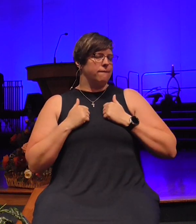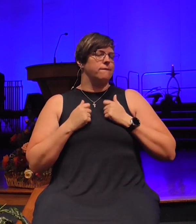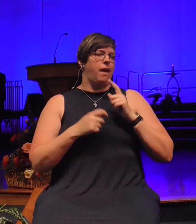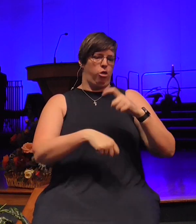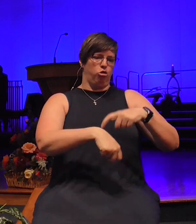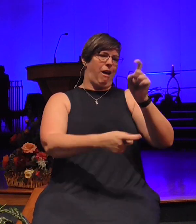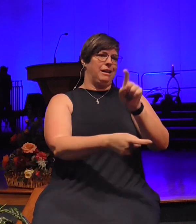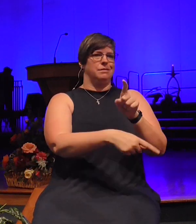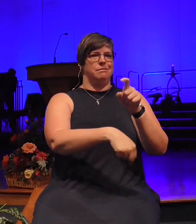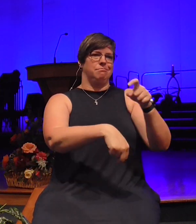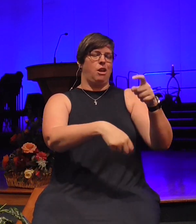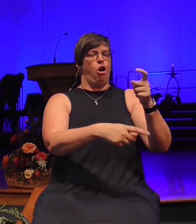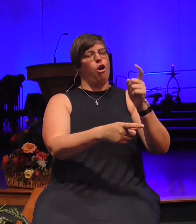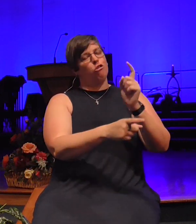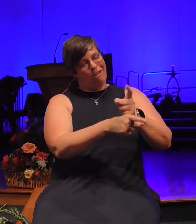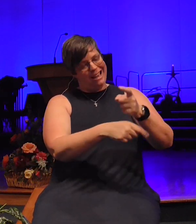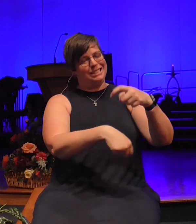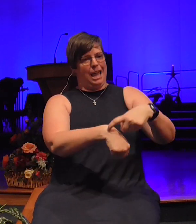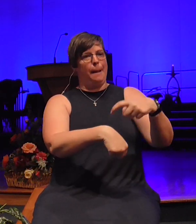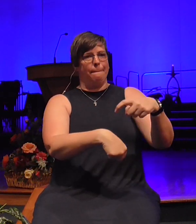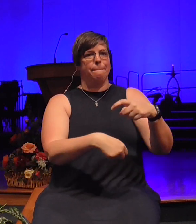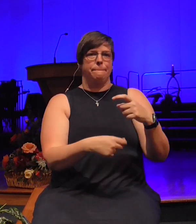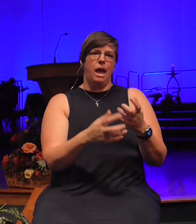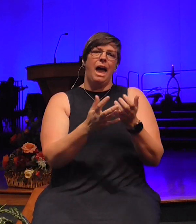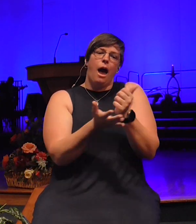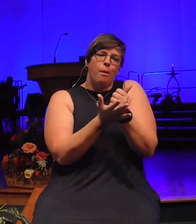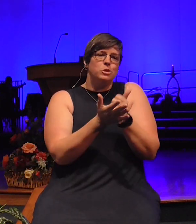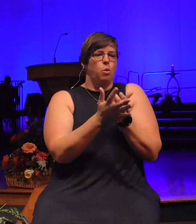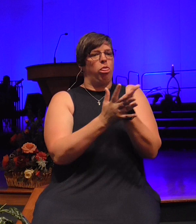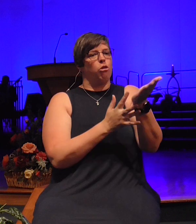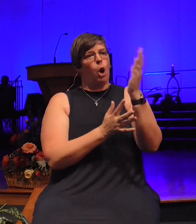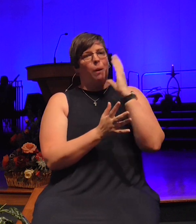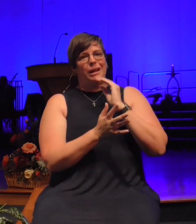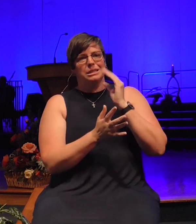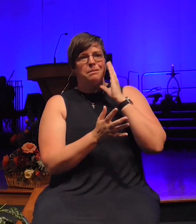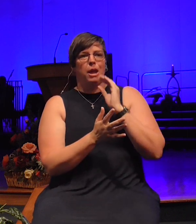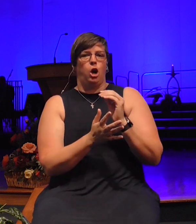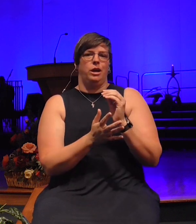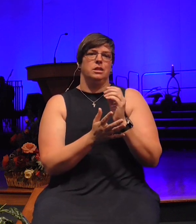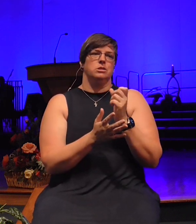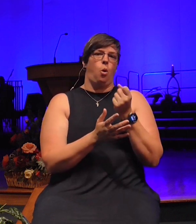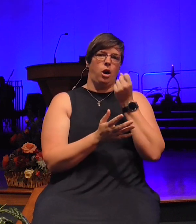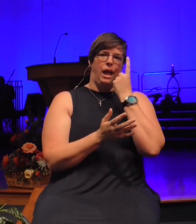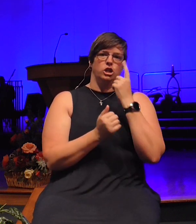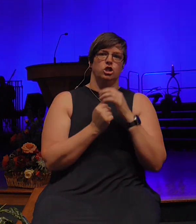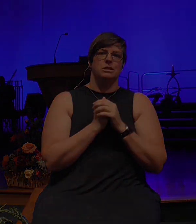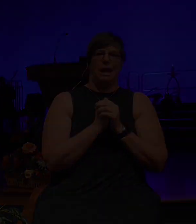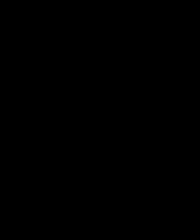time to help you through an experience or through your growth and understanding.